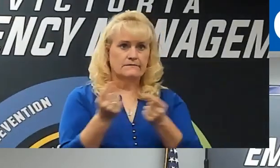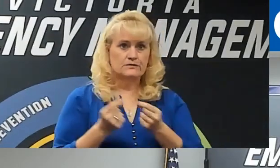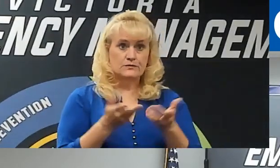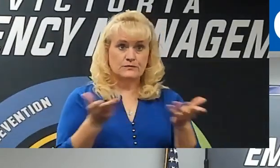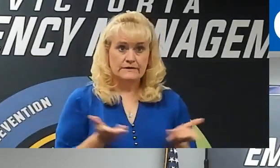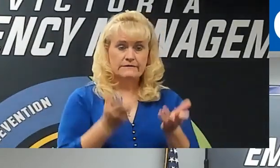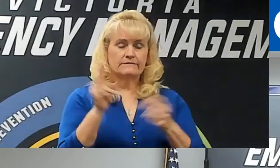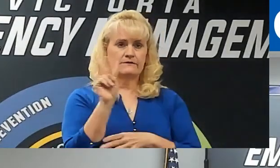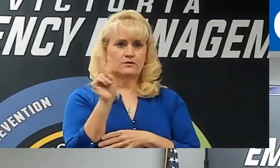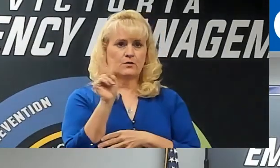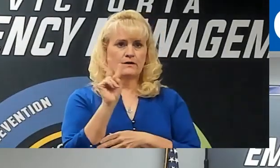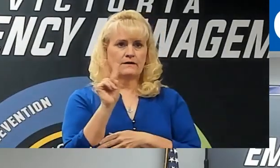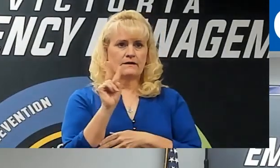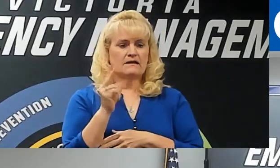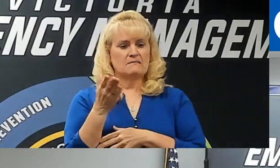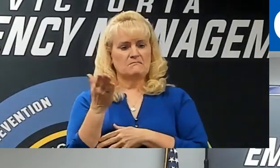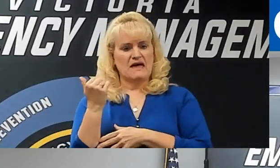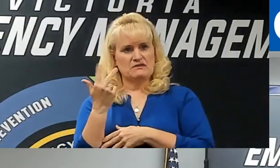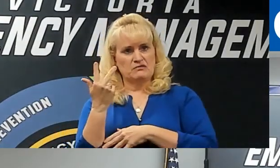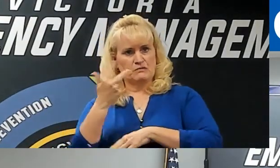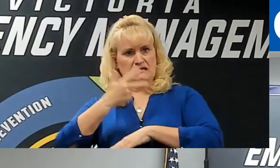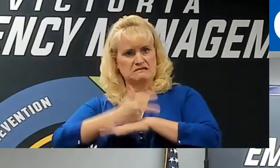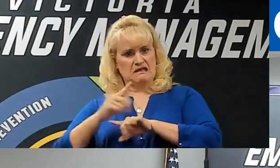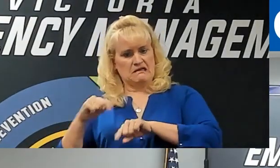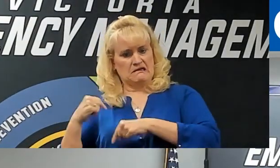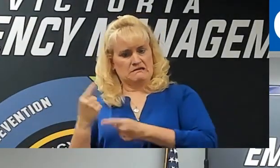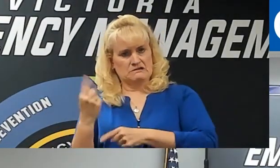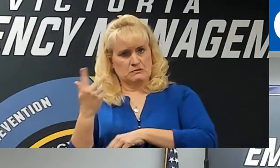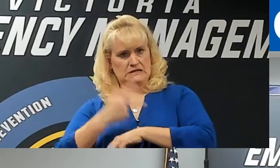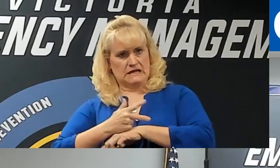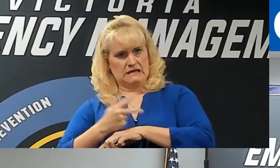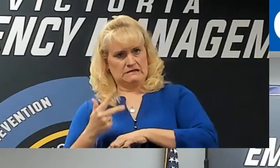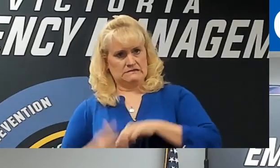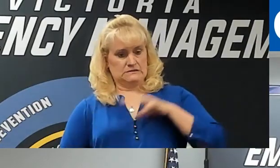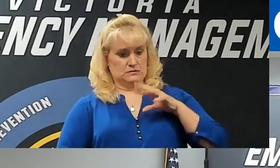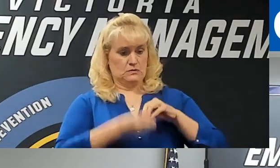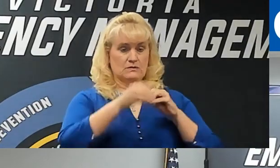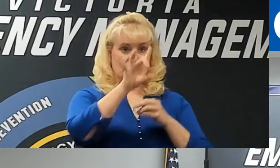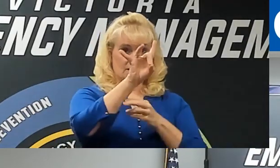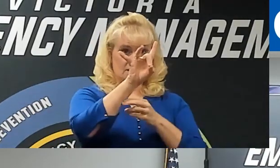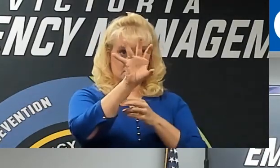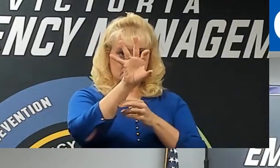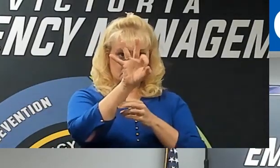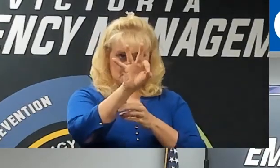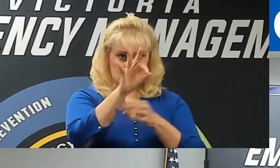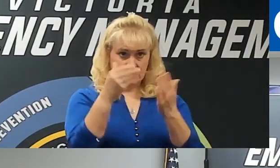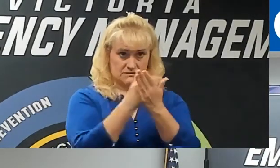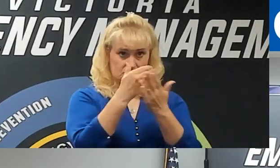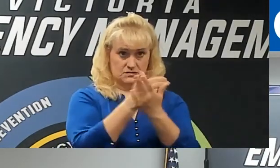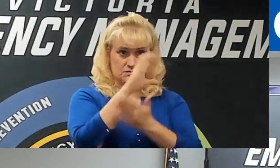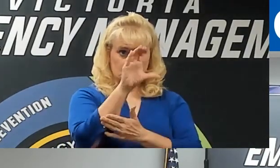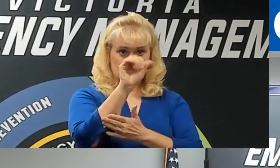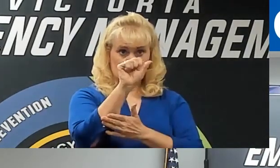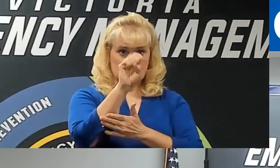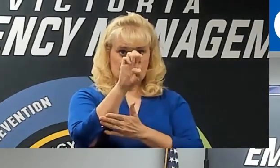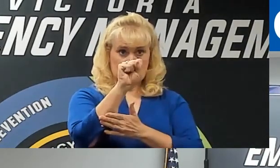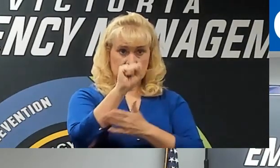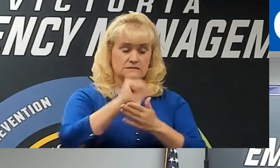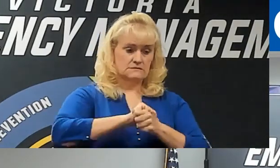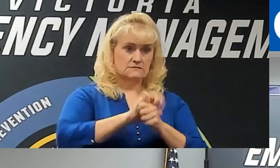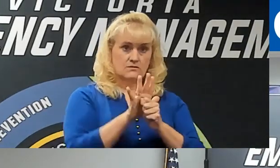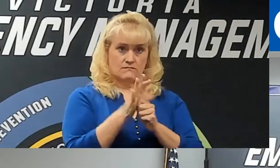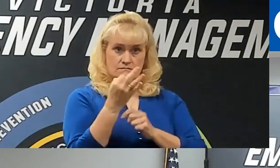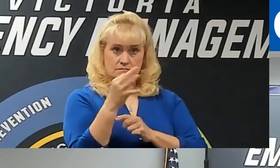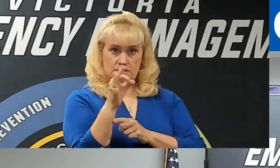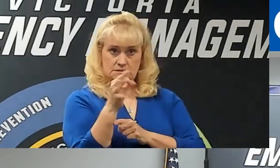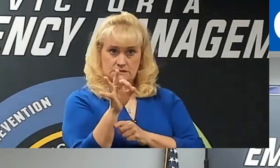the past 3 days, we've had 89 newly confirmed cases of COVID-19.